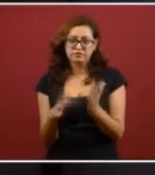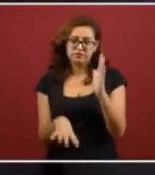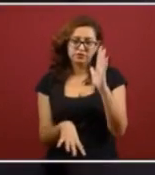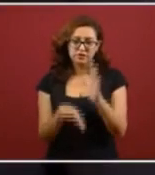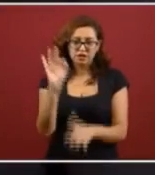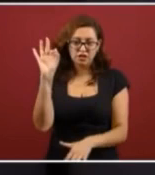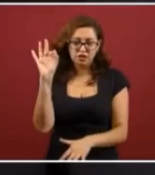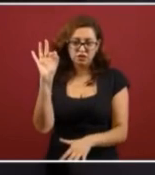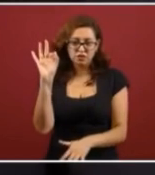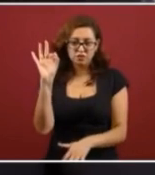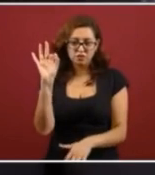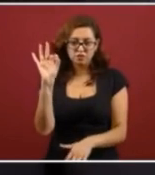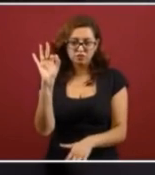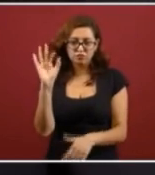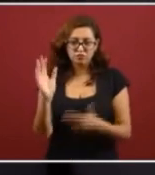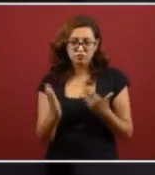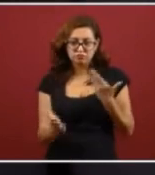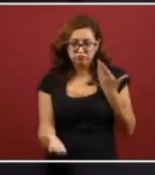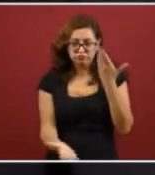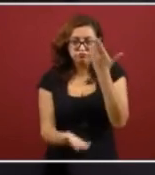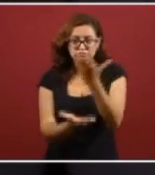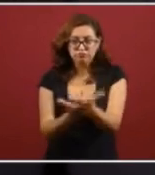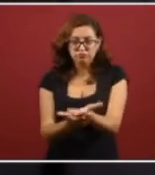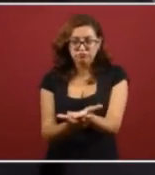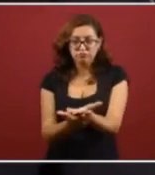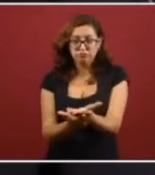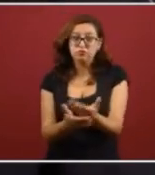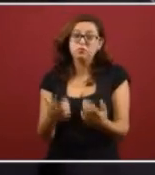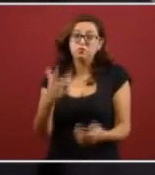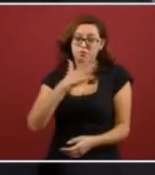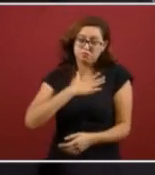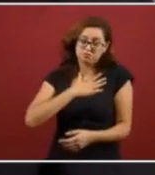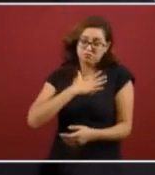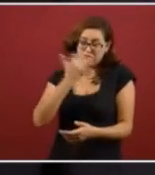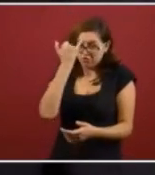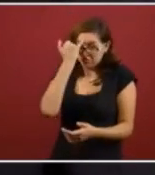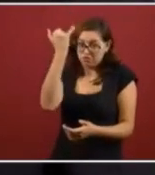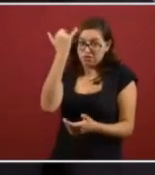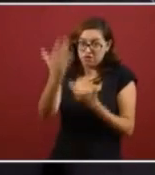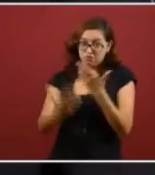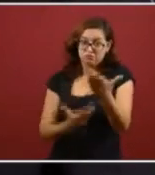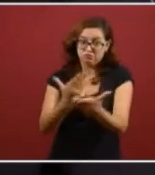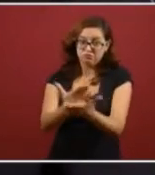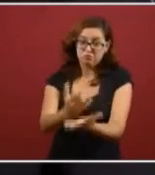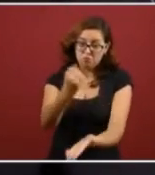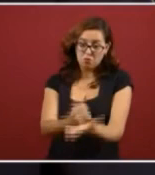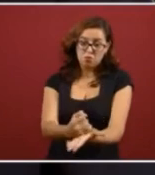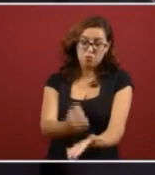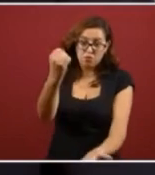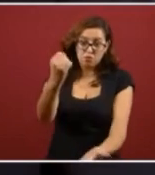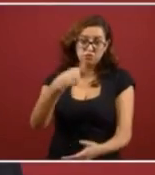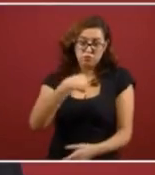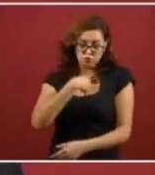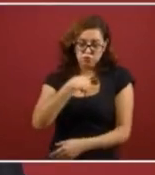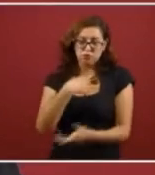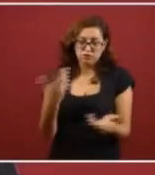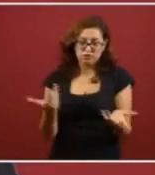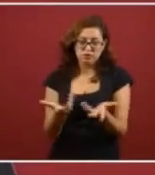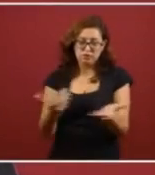that stayed es la versión is the version that I authorized,